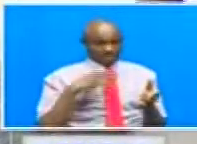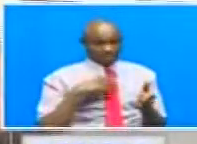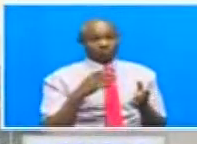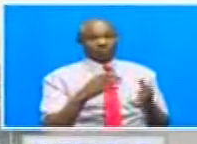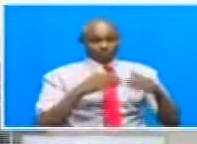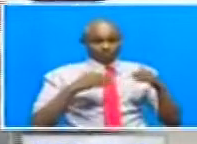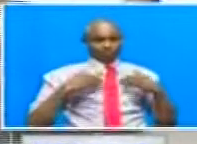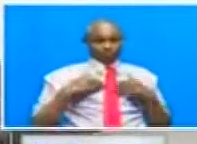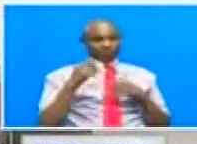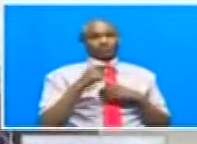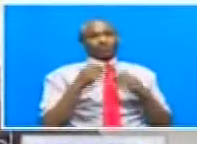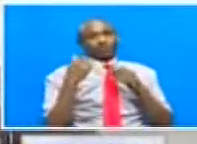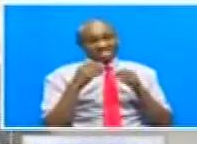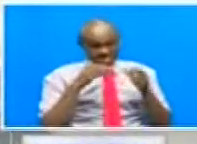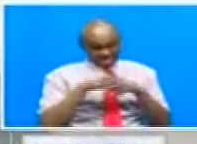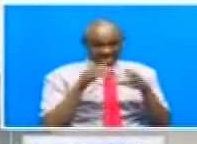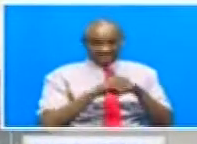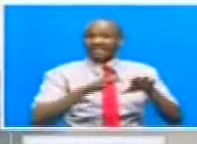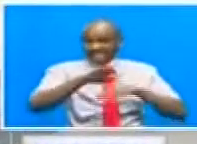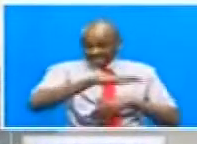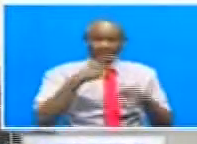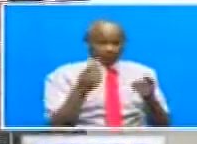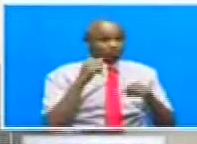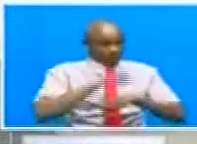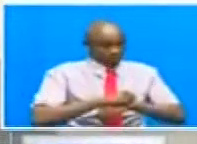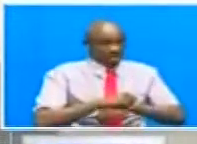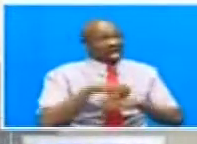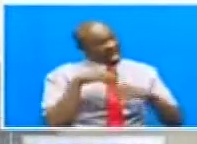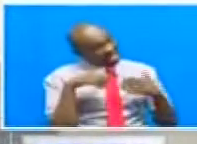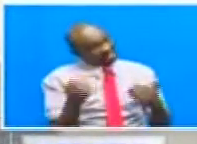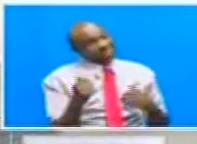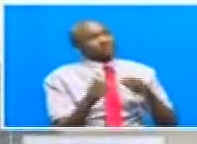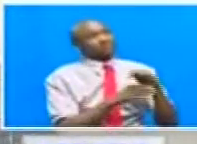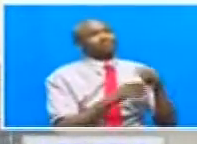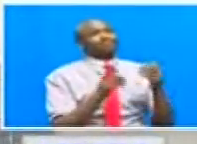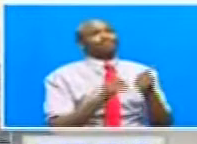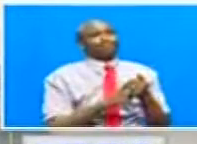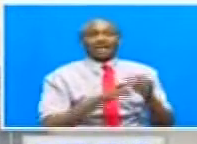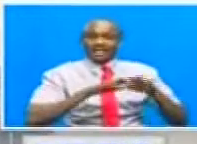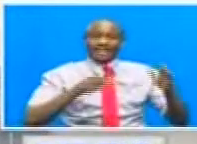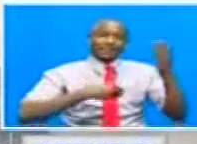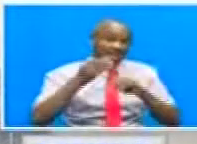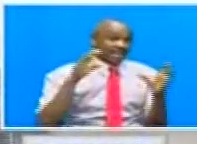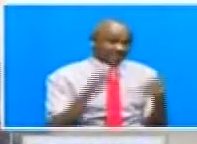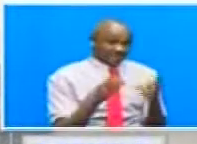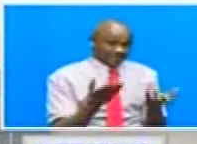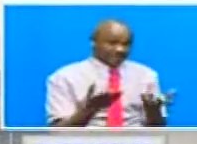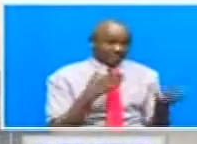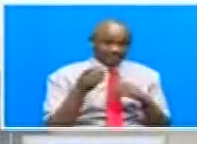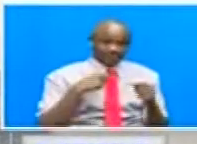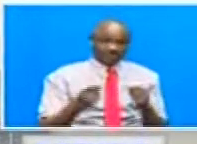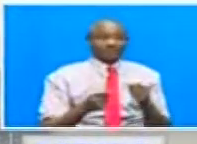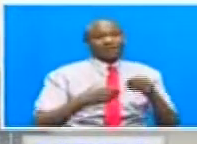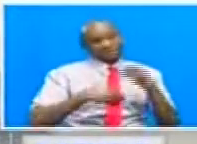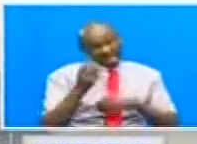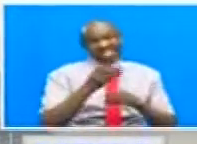backward so that they can create space for school. Others would come out of land buying companies where they carry out